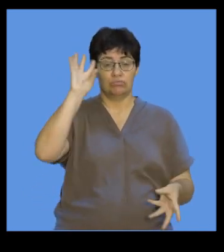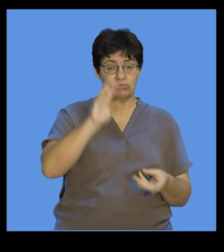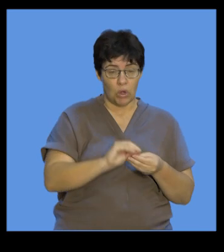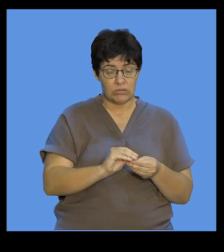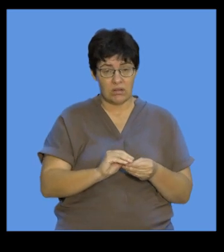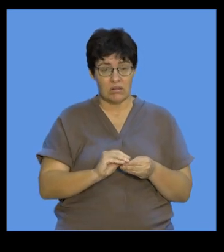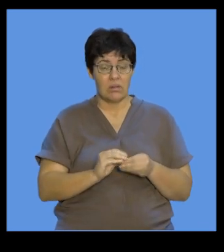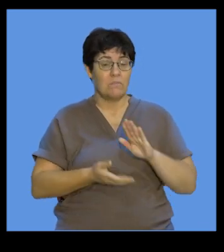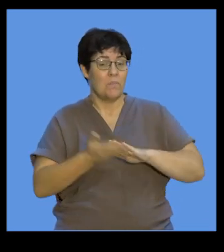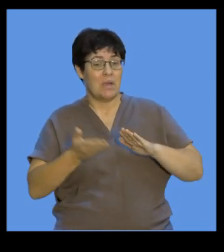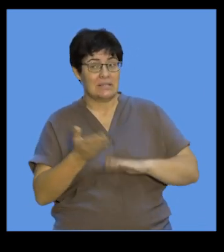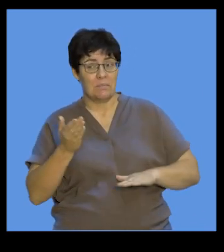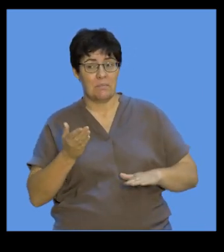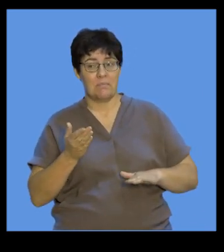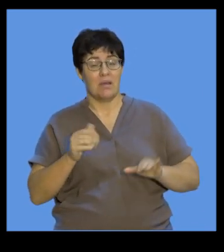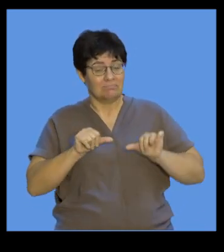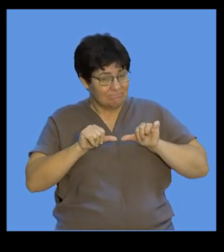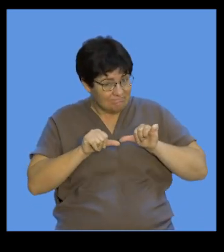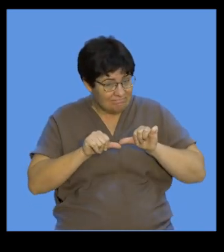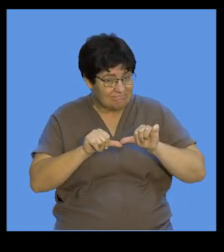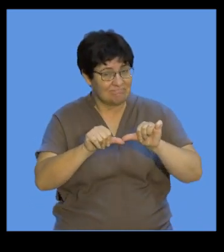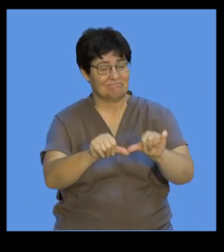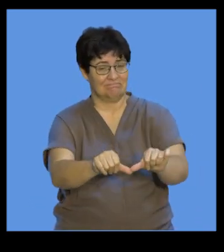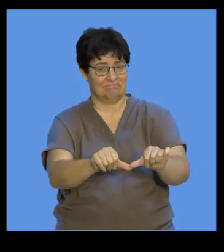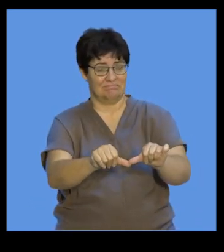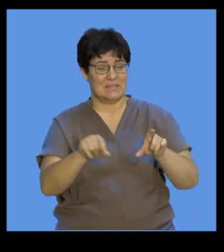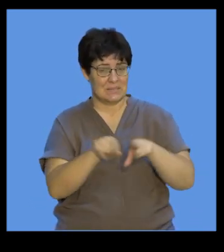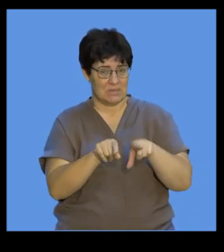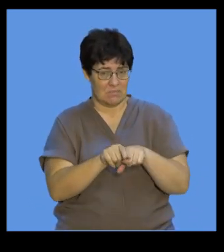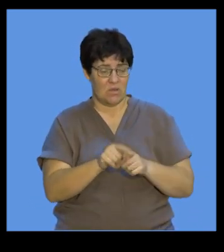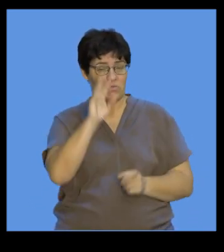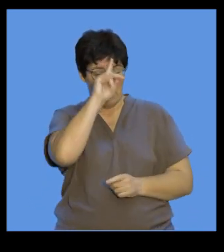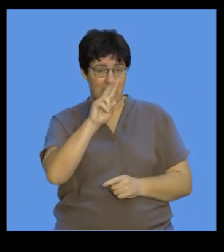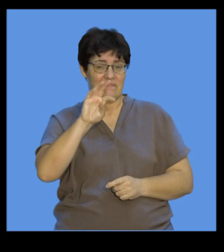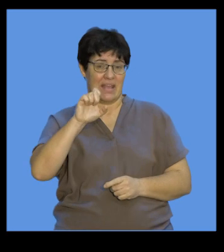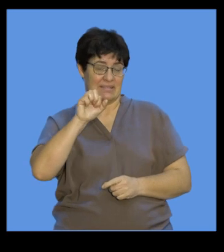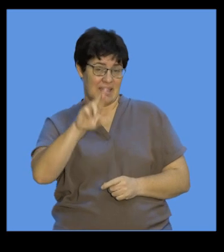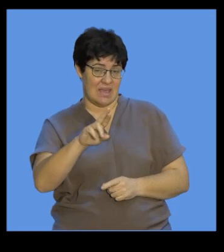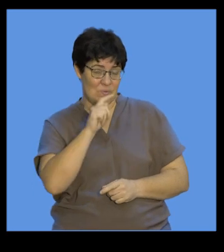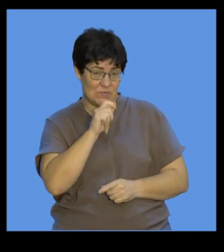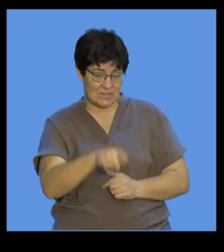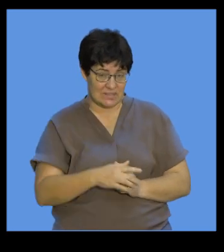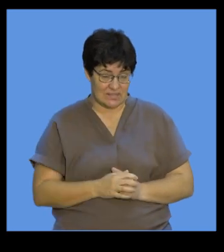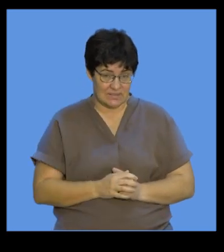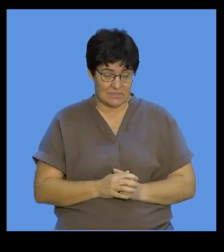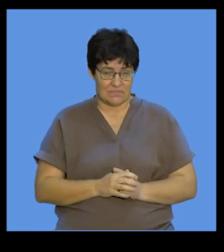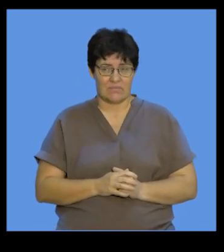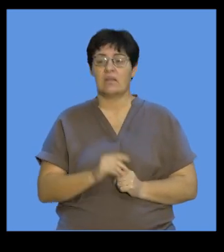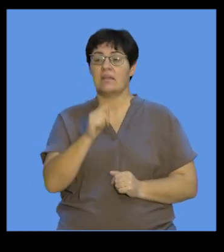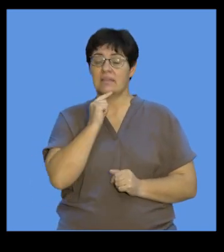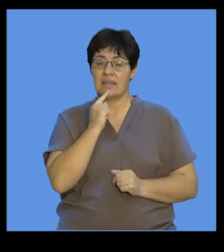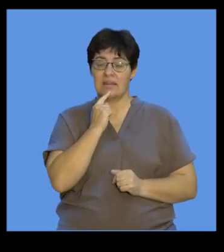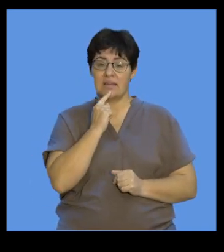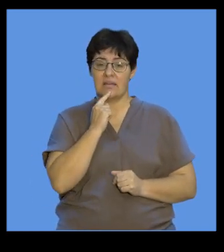momentum remains constant. Remember, we're dealing with vectors. And then with the